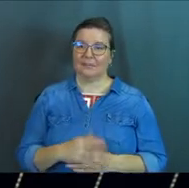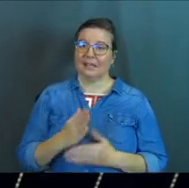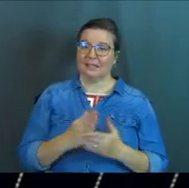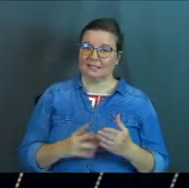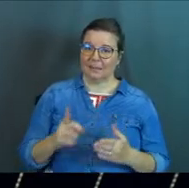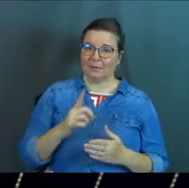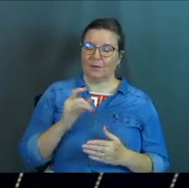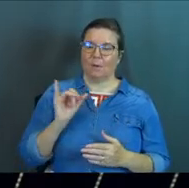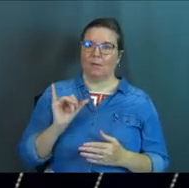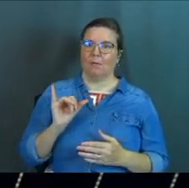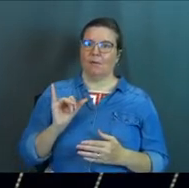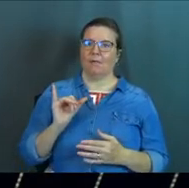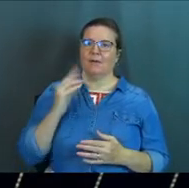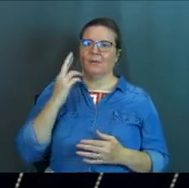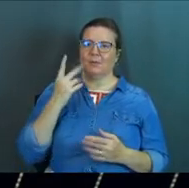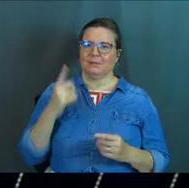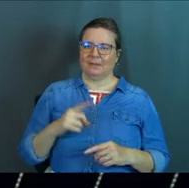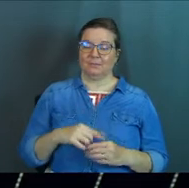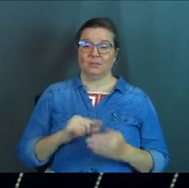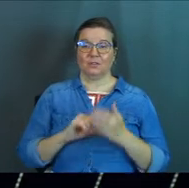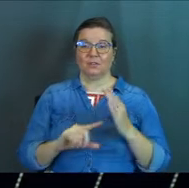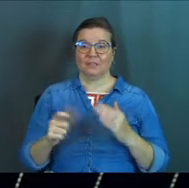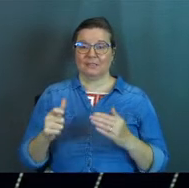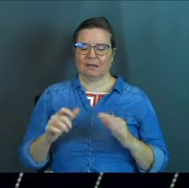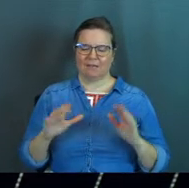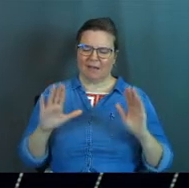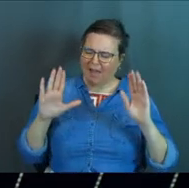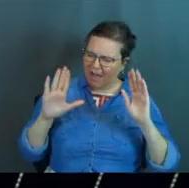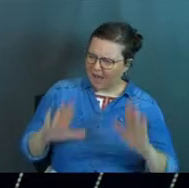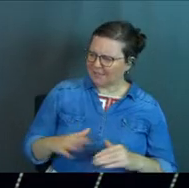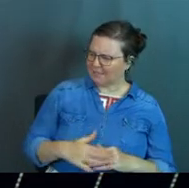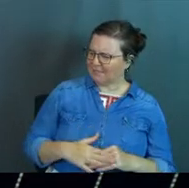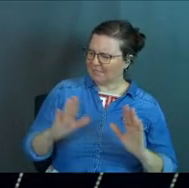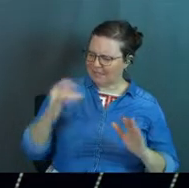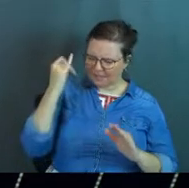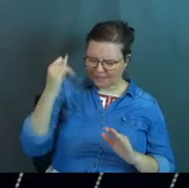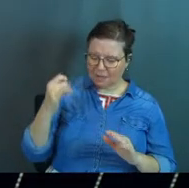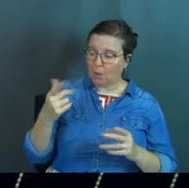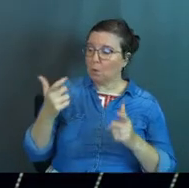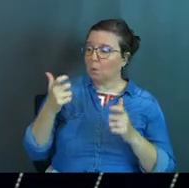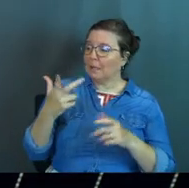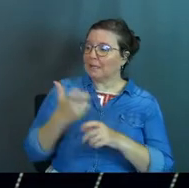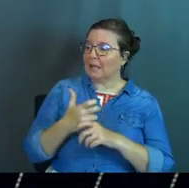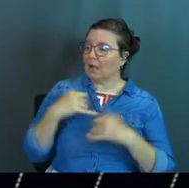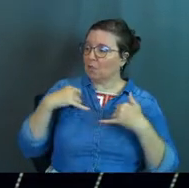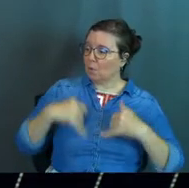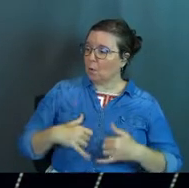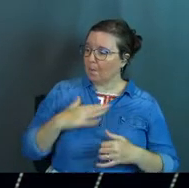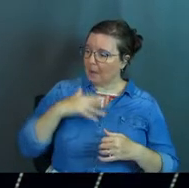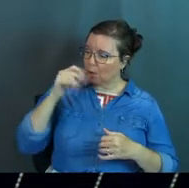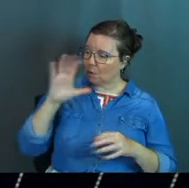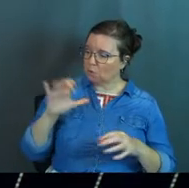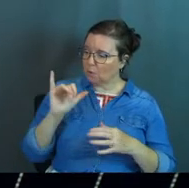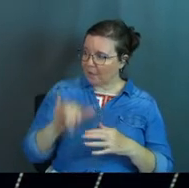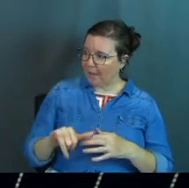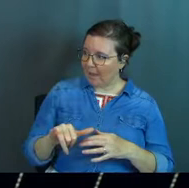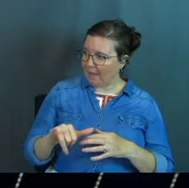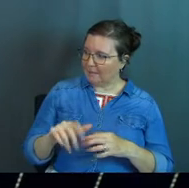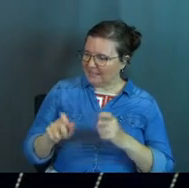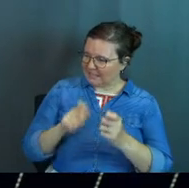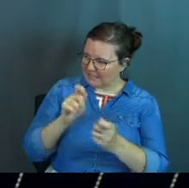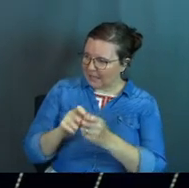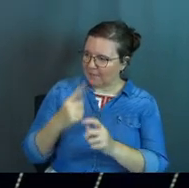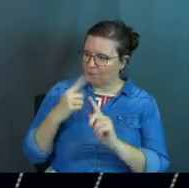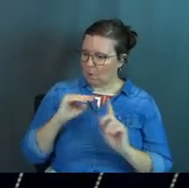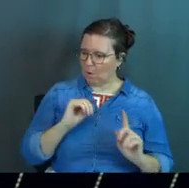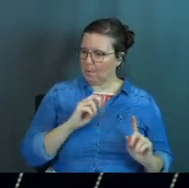Some of you are catching up. Verse 10, excellent, the king said to Haman. Quick, take the robes and my horse and do just as you have said